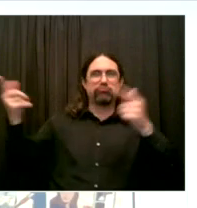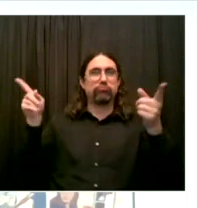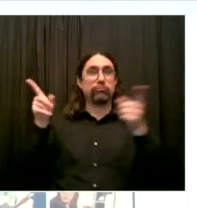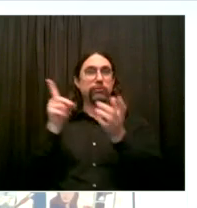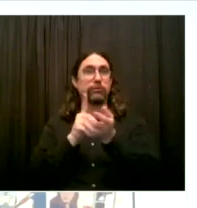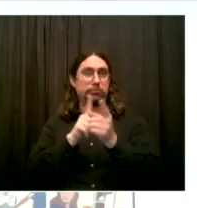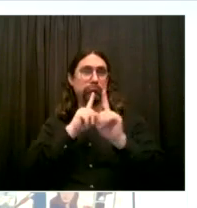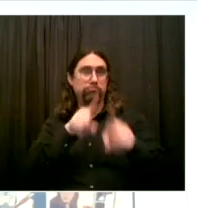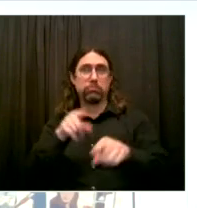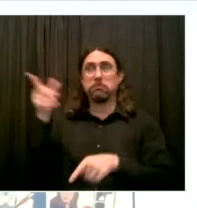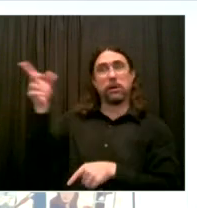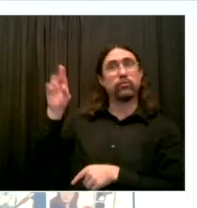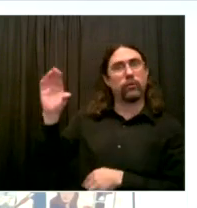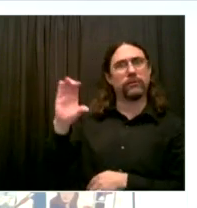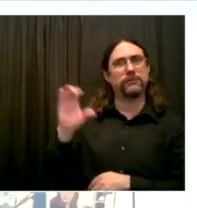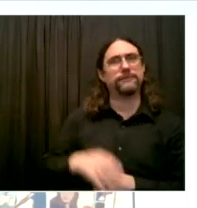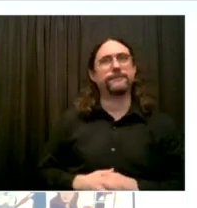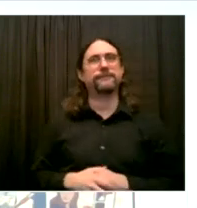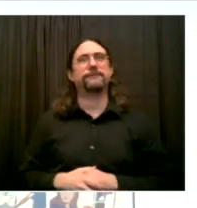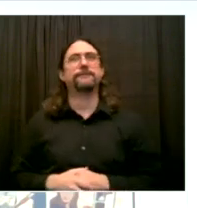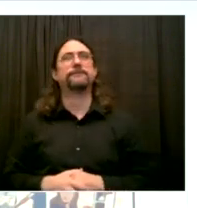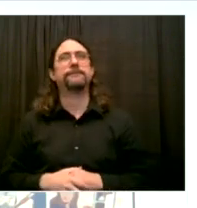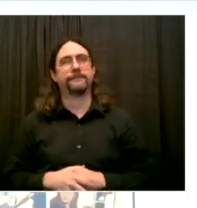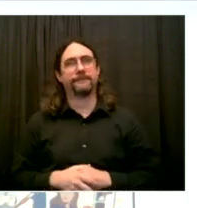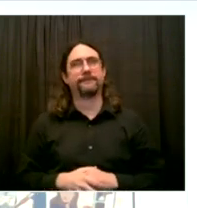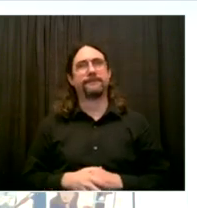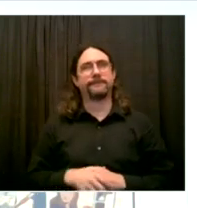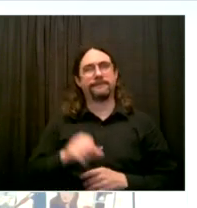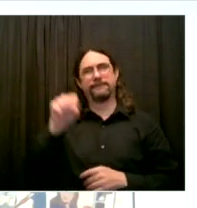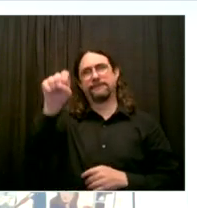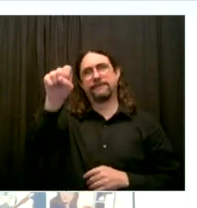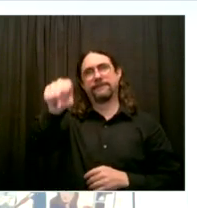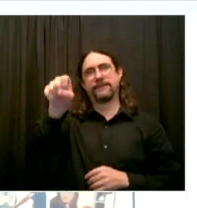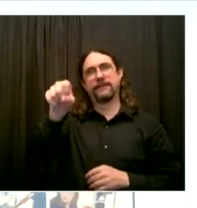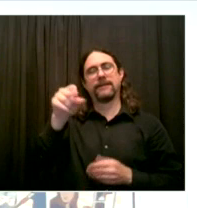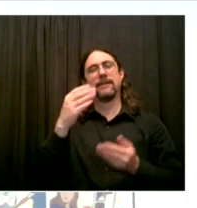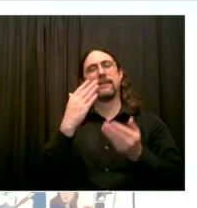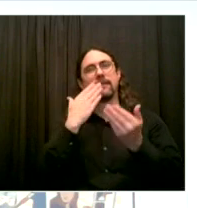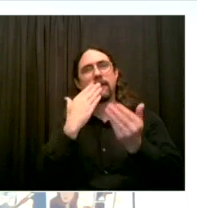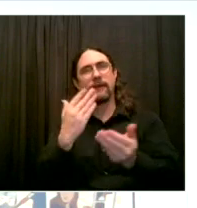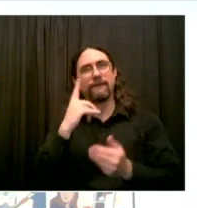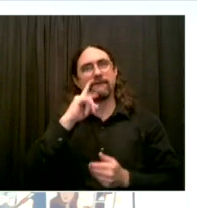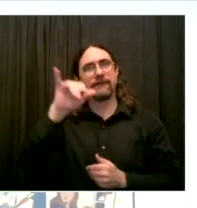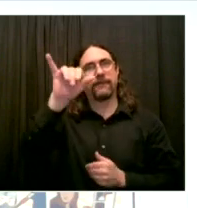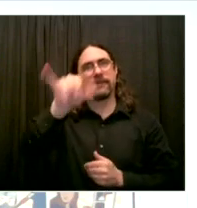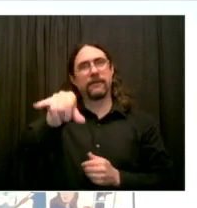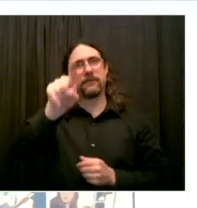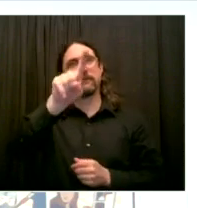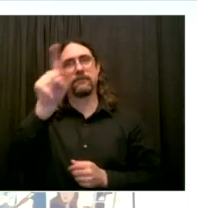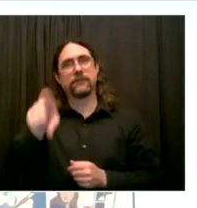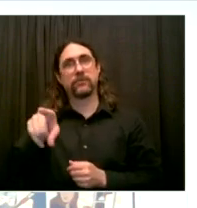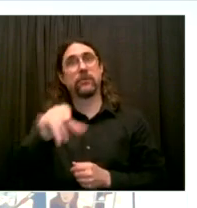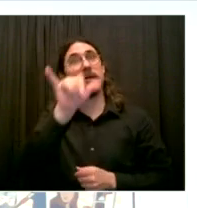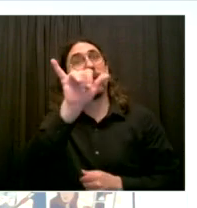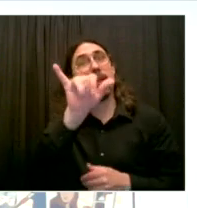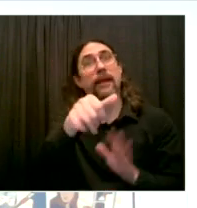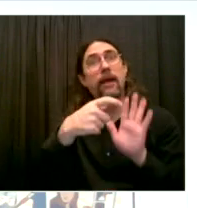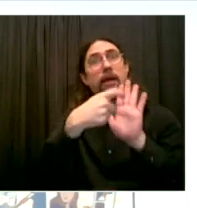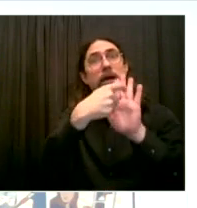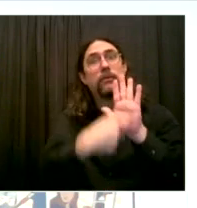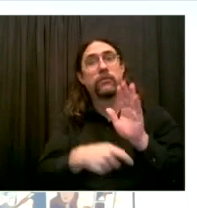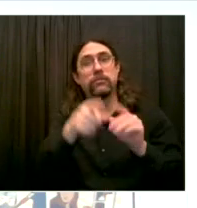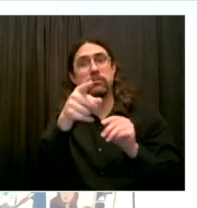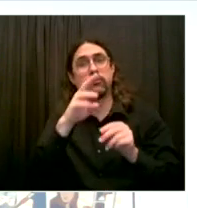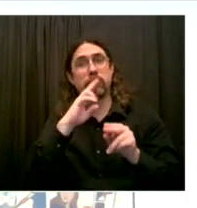has to do with herd immunity. And it is true that particularly the new variants of the coronavirus have changed